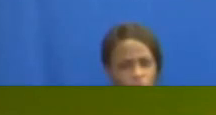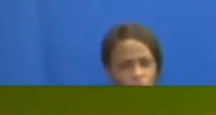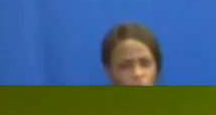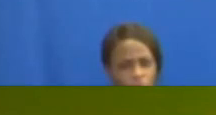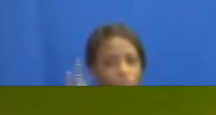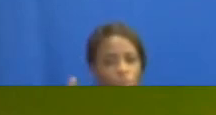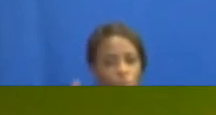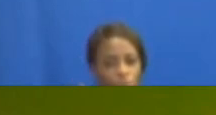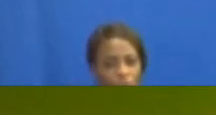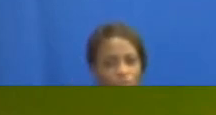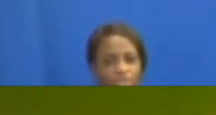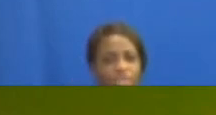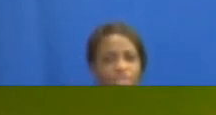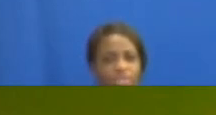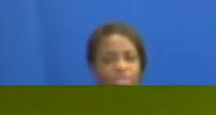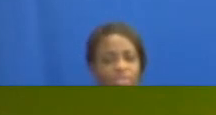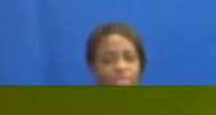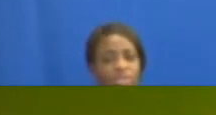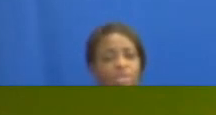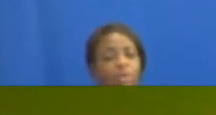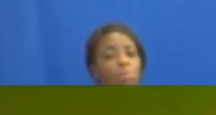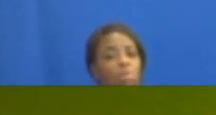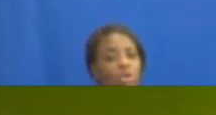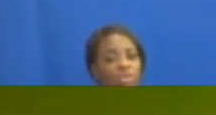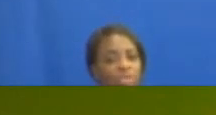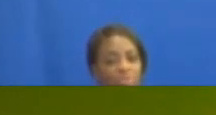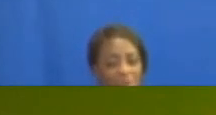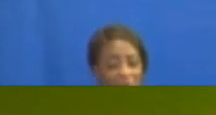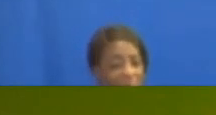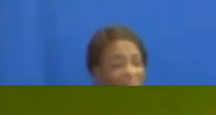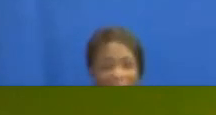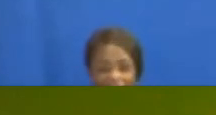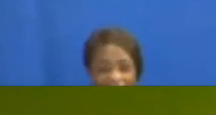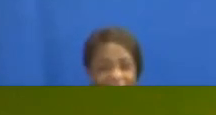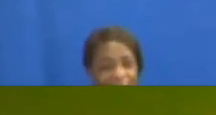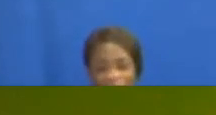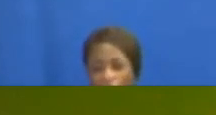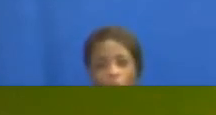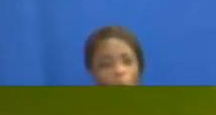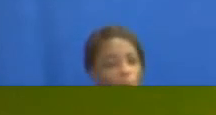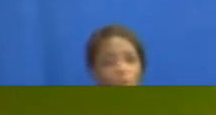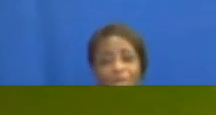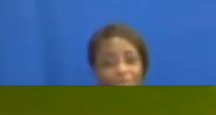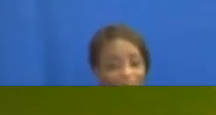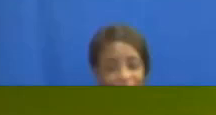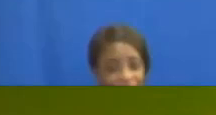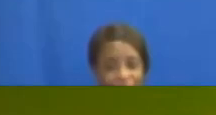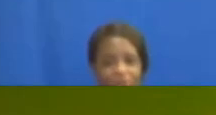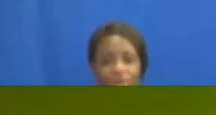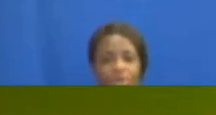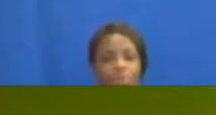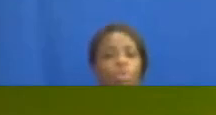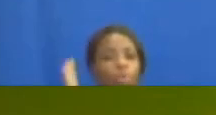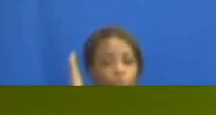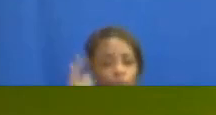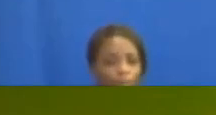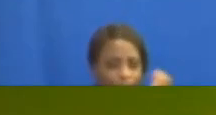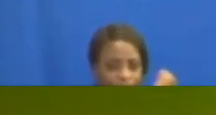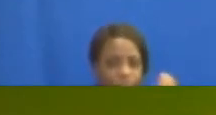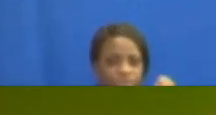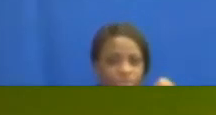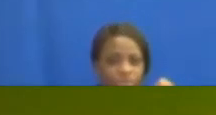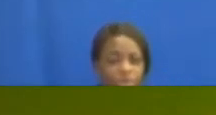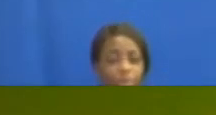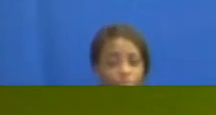omo yare waho do bia eno kan bi e ma omo ewuye ma paniche so hwe manga de mu anipa ya tese omo yare ye krata mu